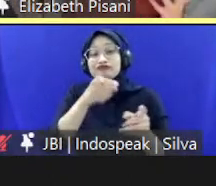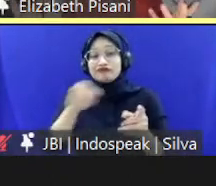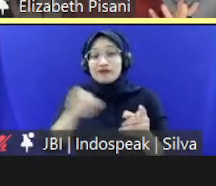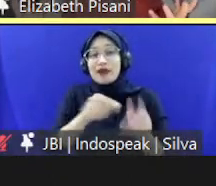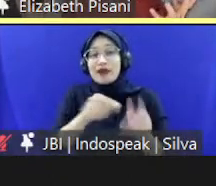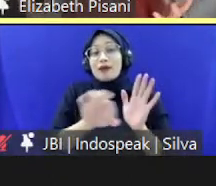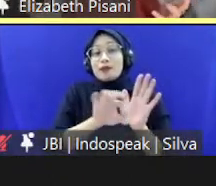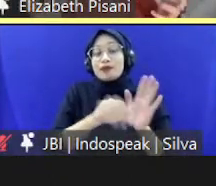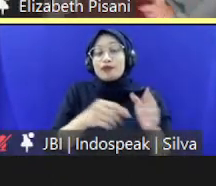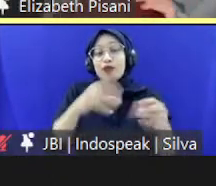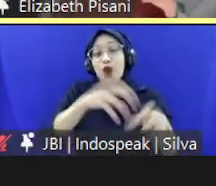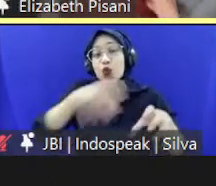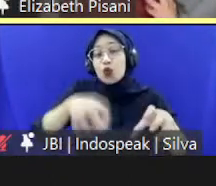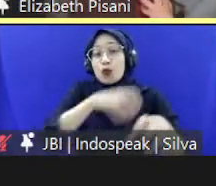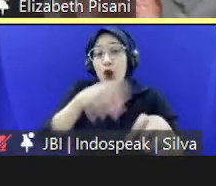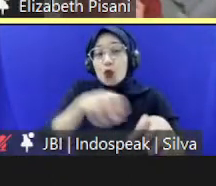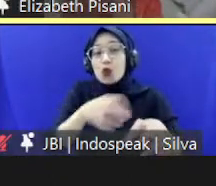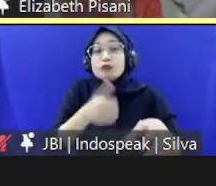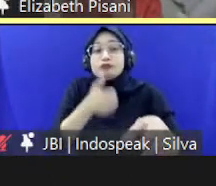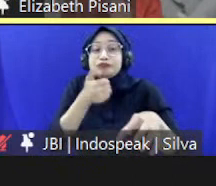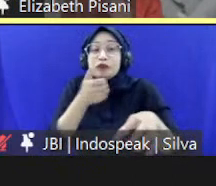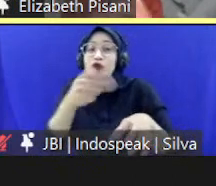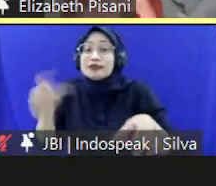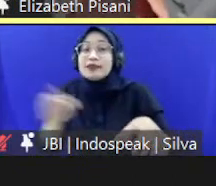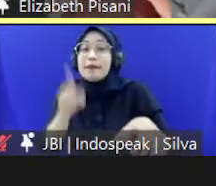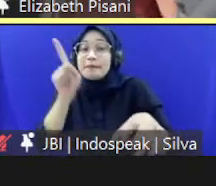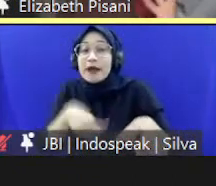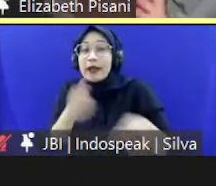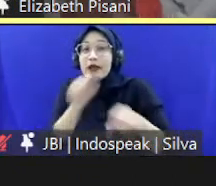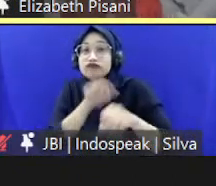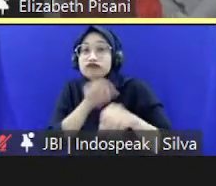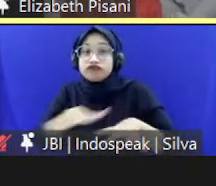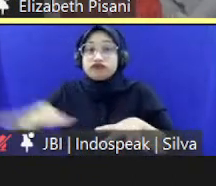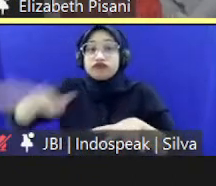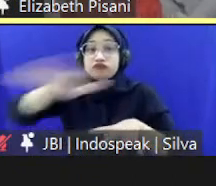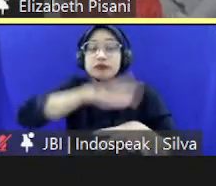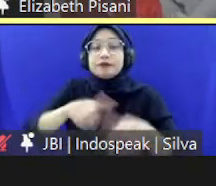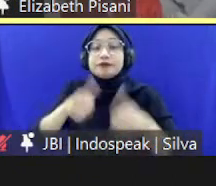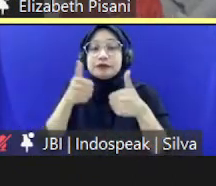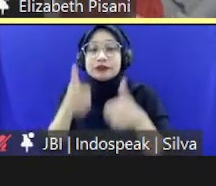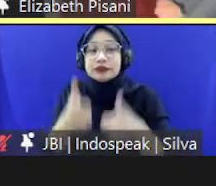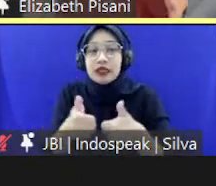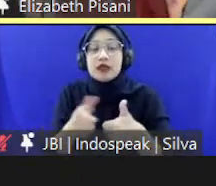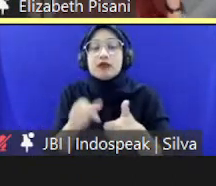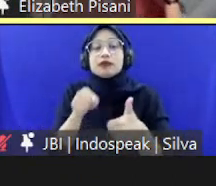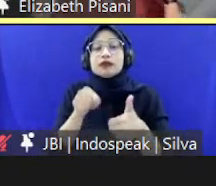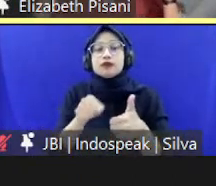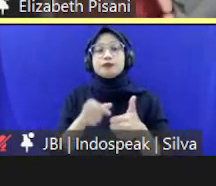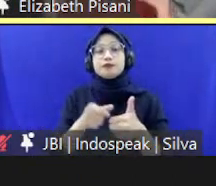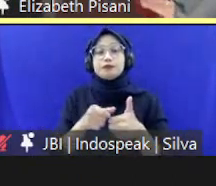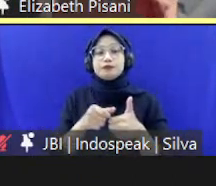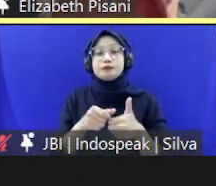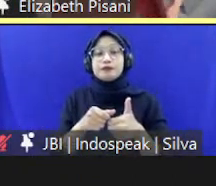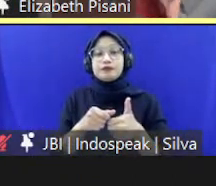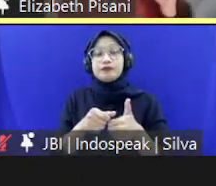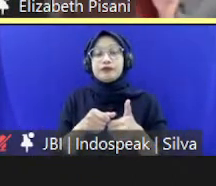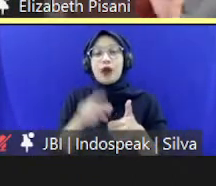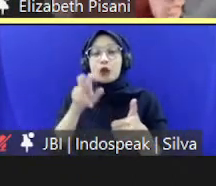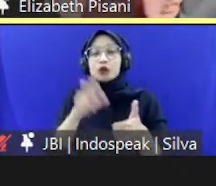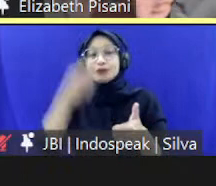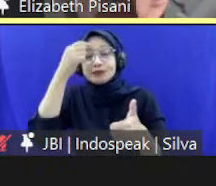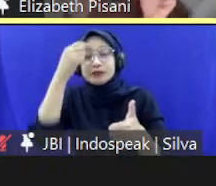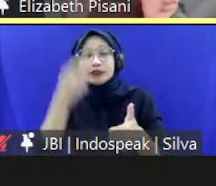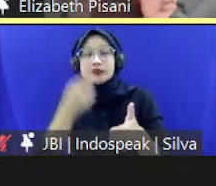to get in all over the place, one of the things that you can do is to become an e-catalog supplier. Also, companies